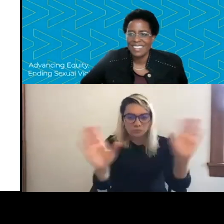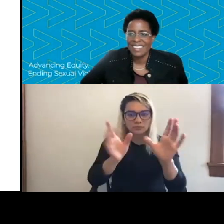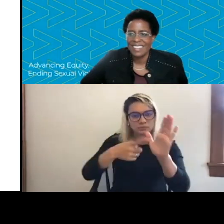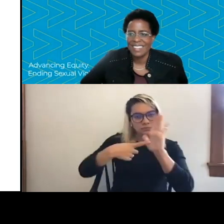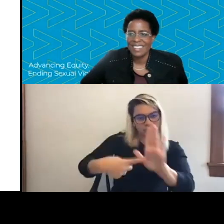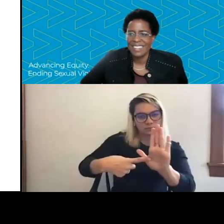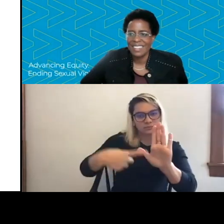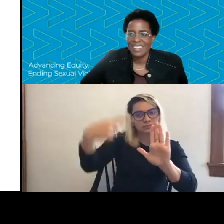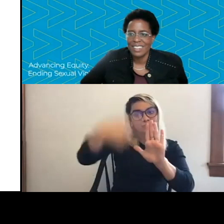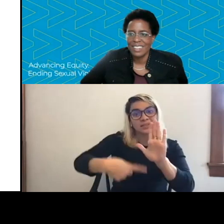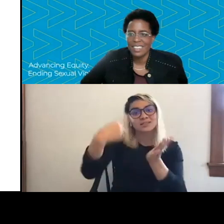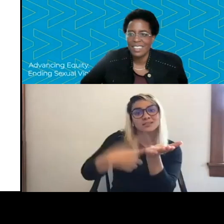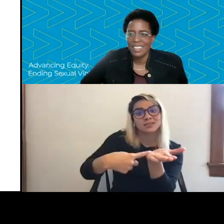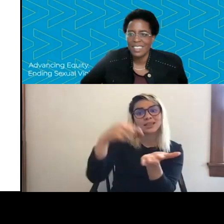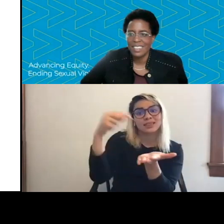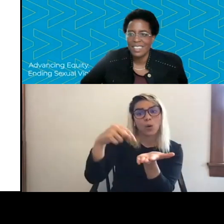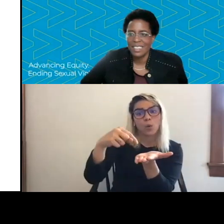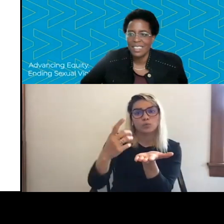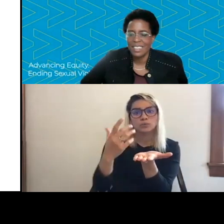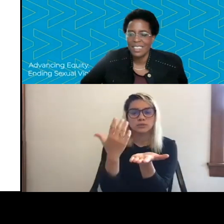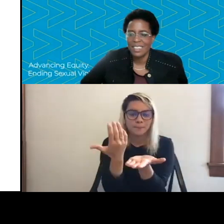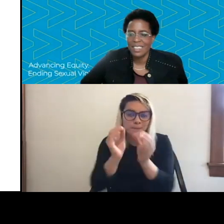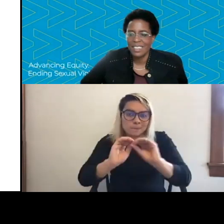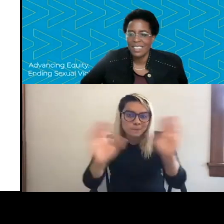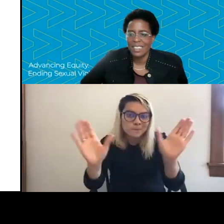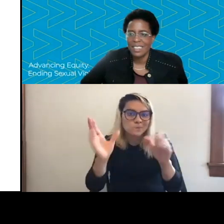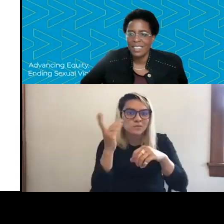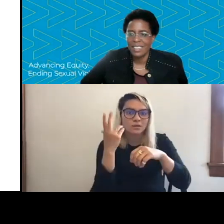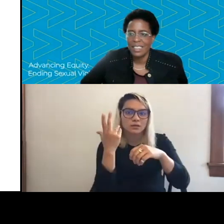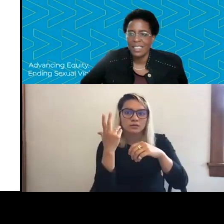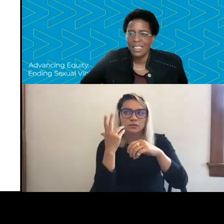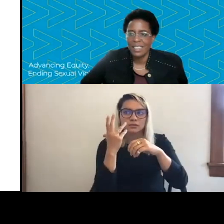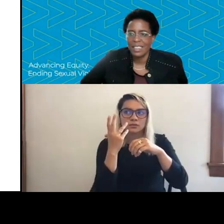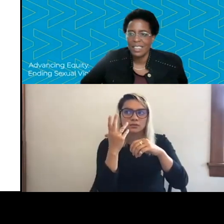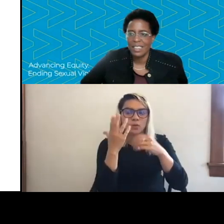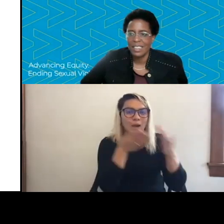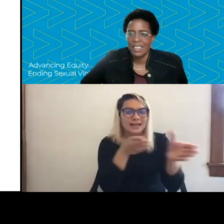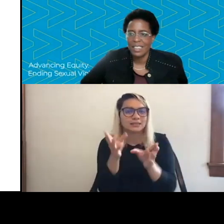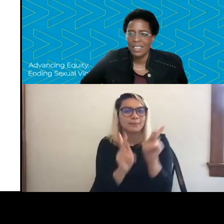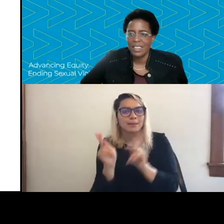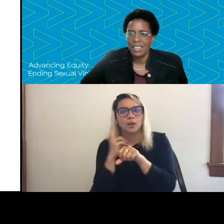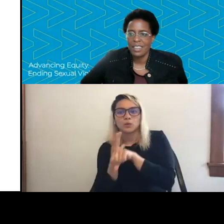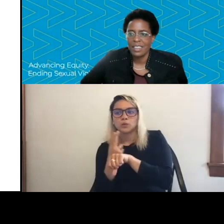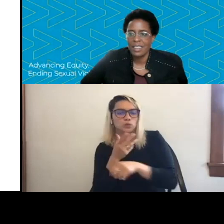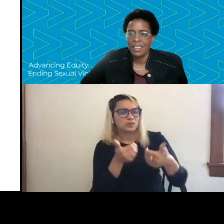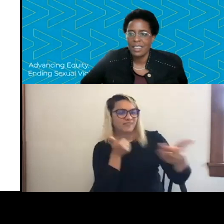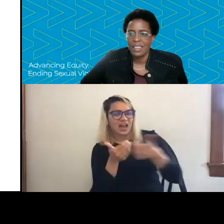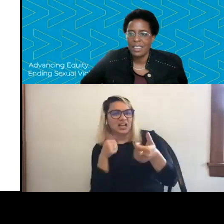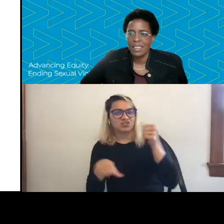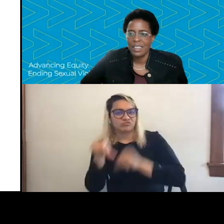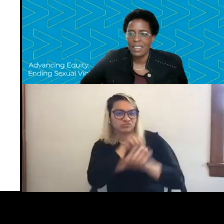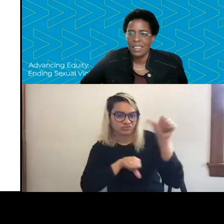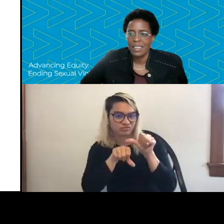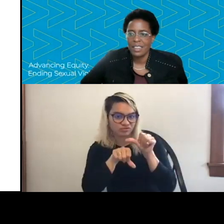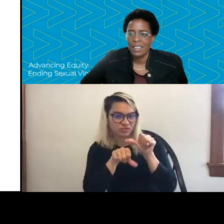fact that these scapegoats or these dog whistles are used to divide us so that we don't trust one another, so that we won't work